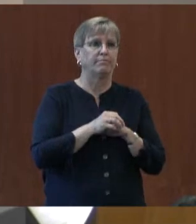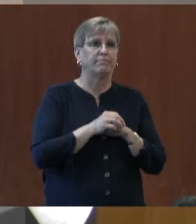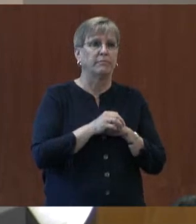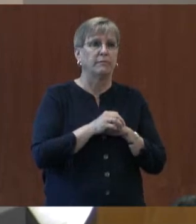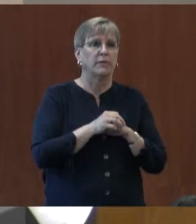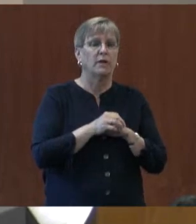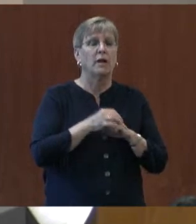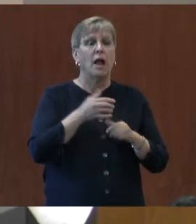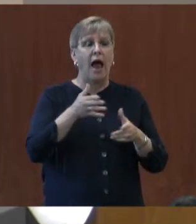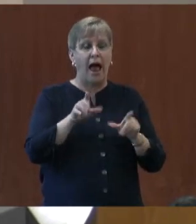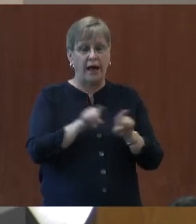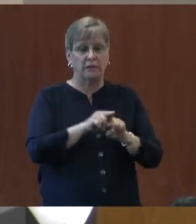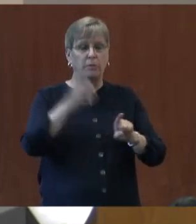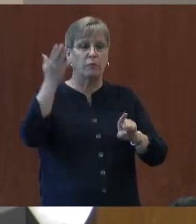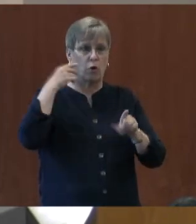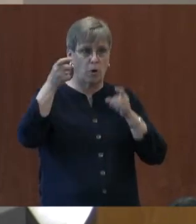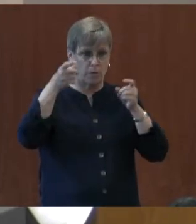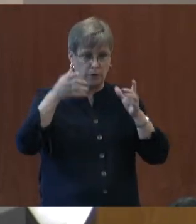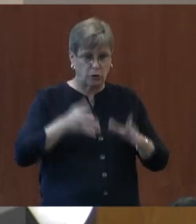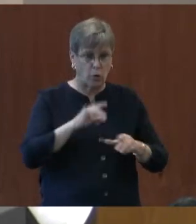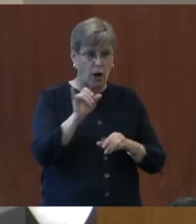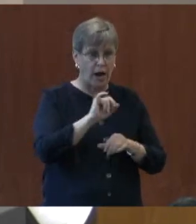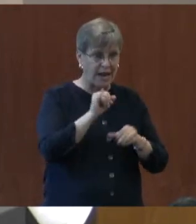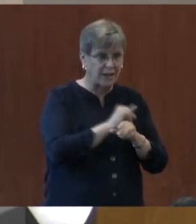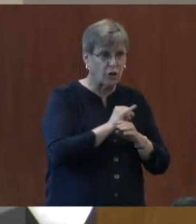where I interned north in Williamsport,